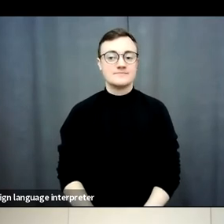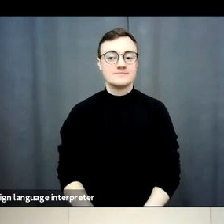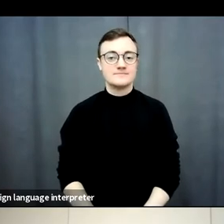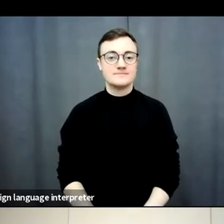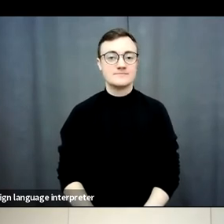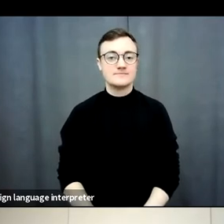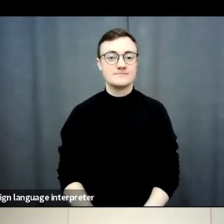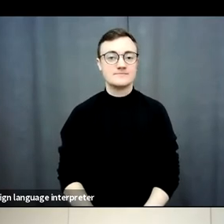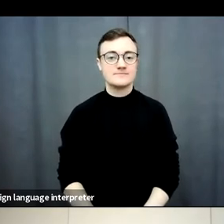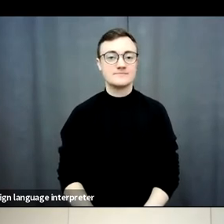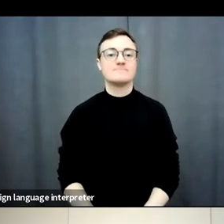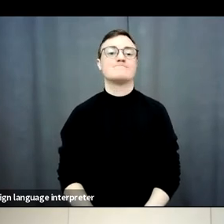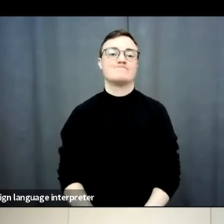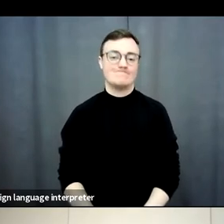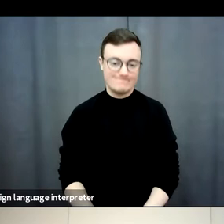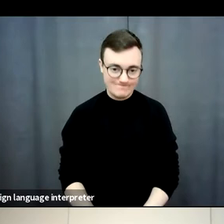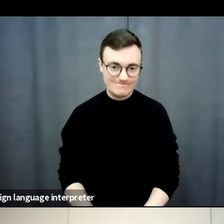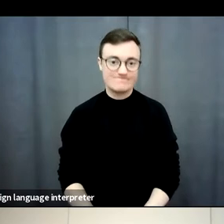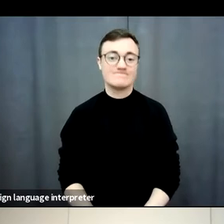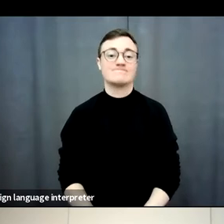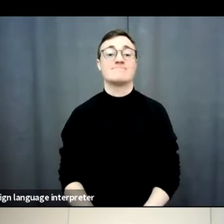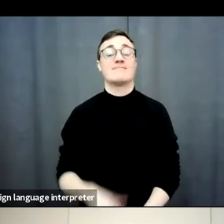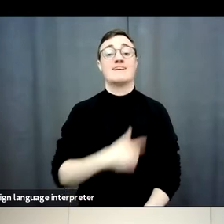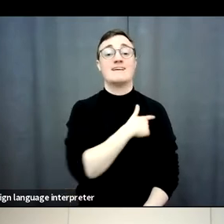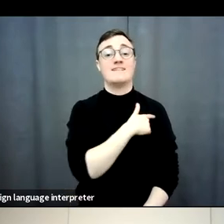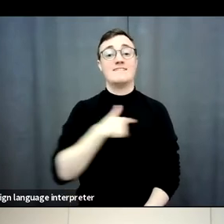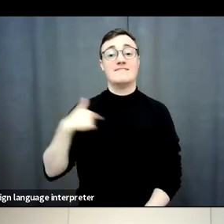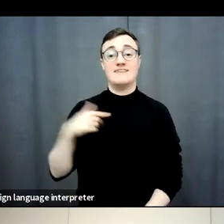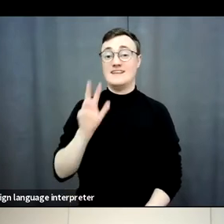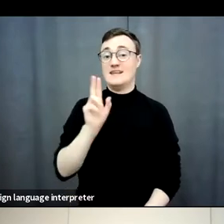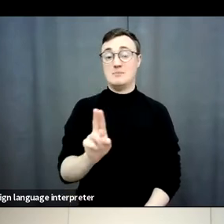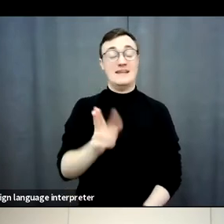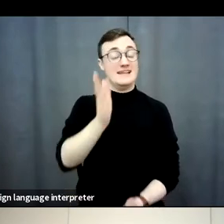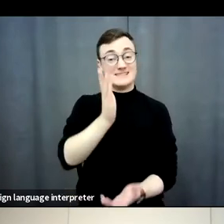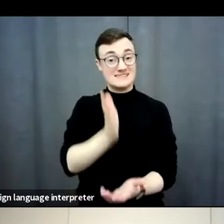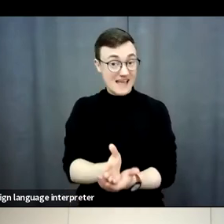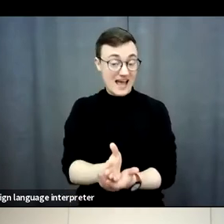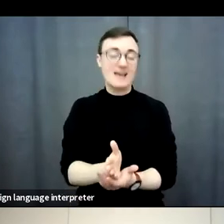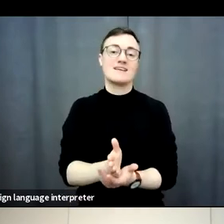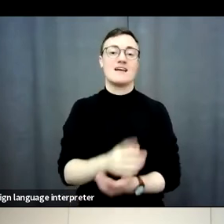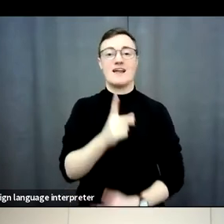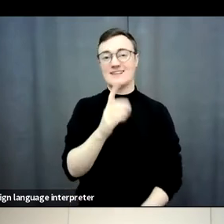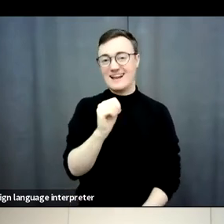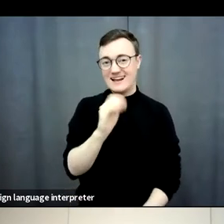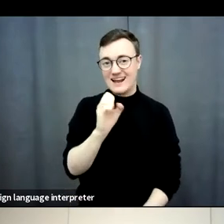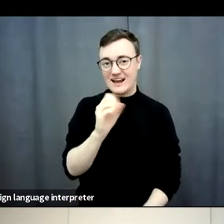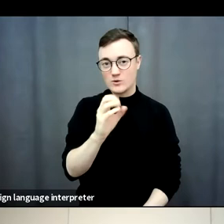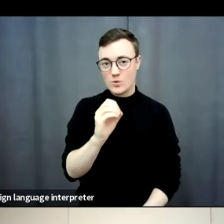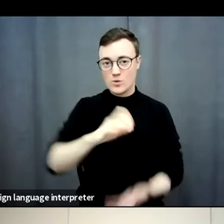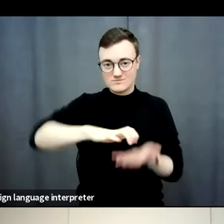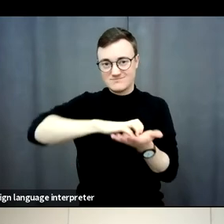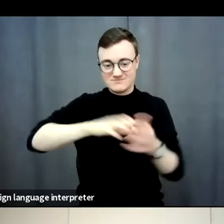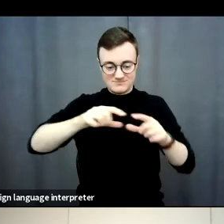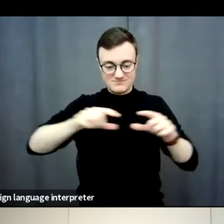And finally, we are convinced that the Lego Braille bricks can contribute to promote